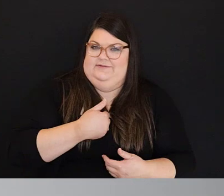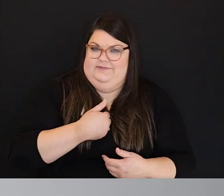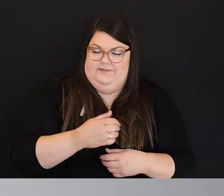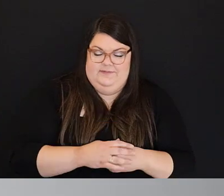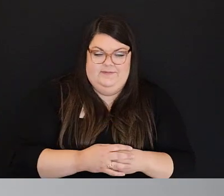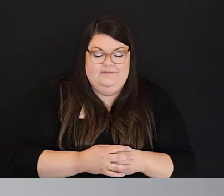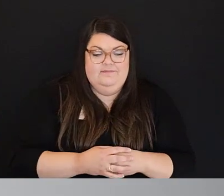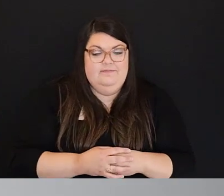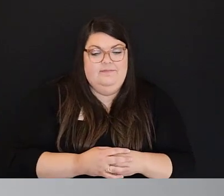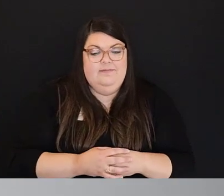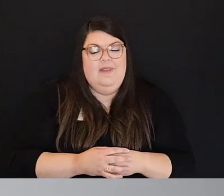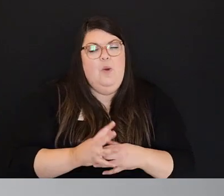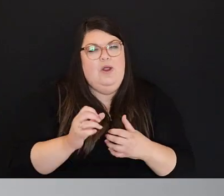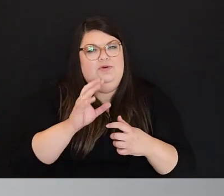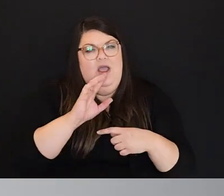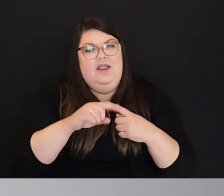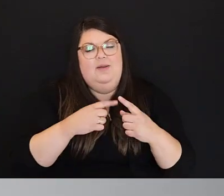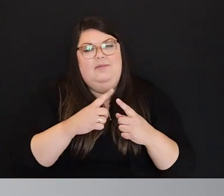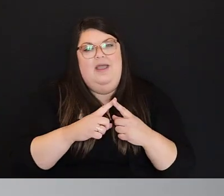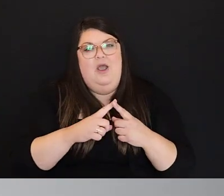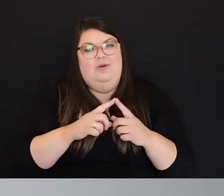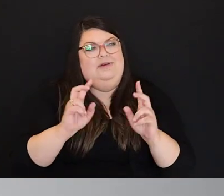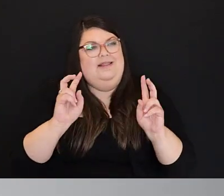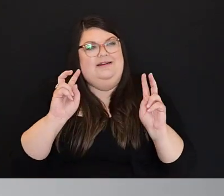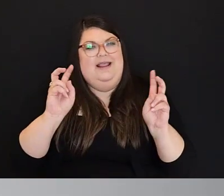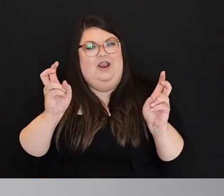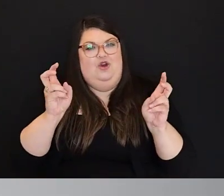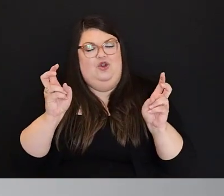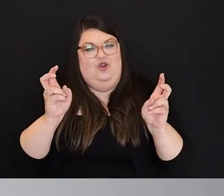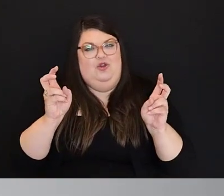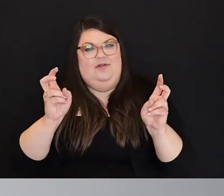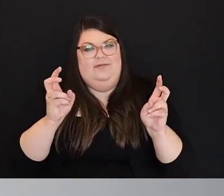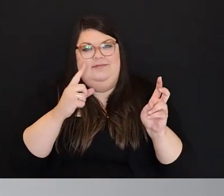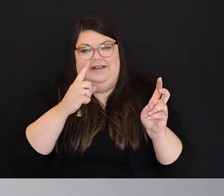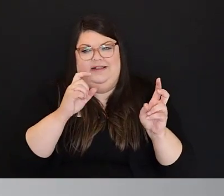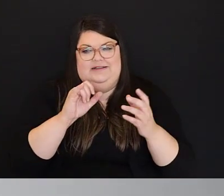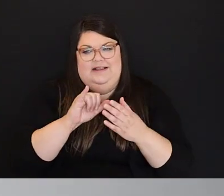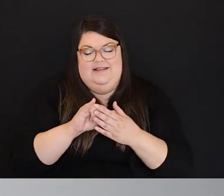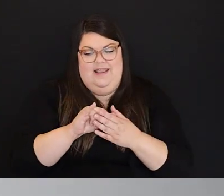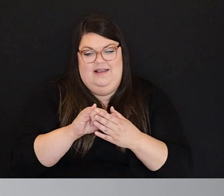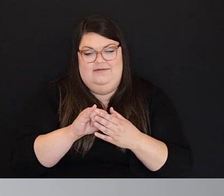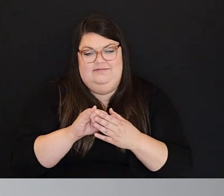about the title, because I really feel like the title is